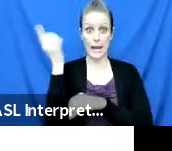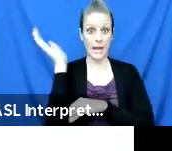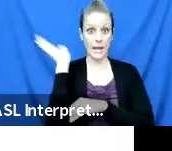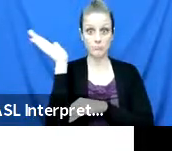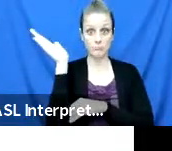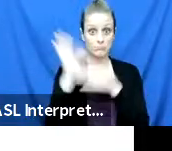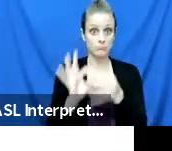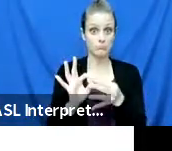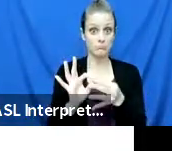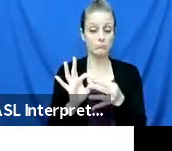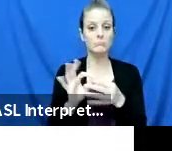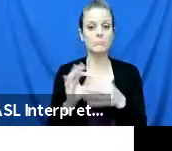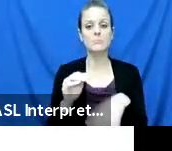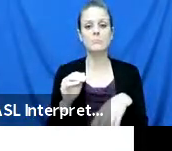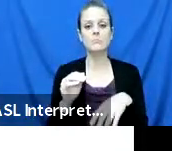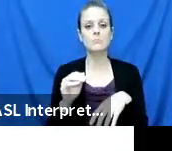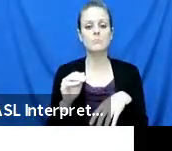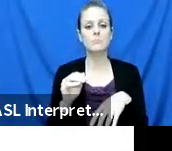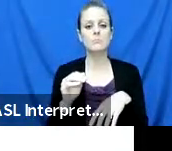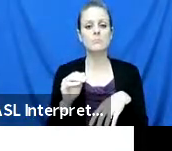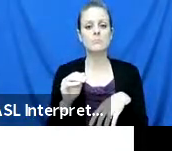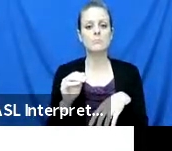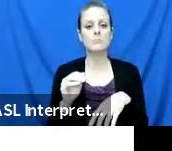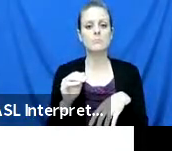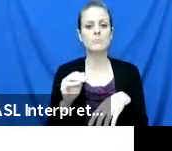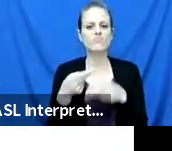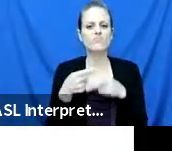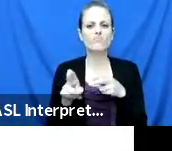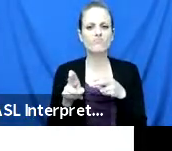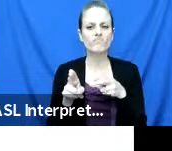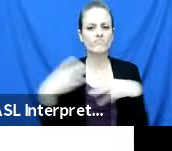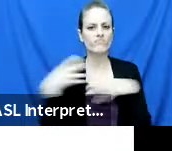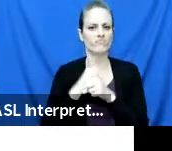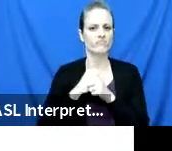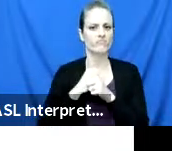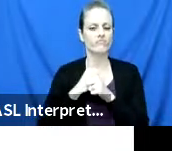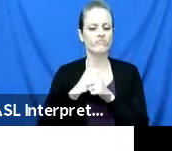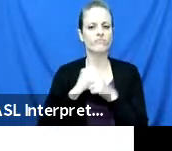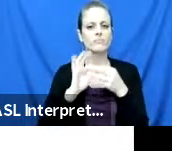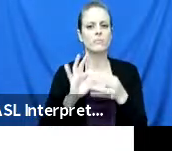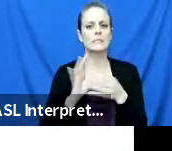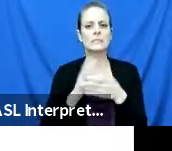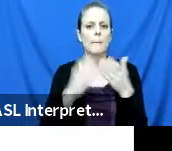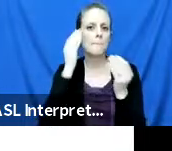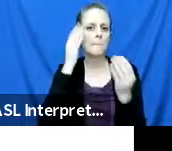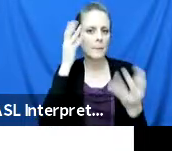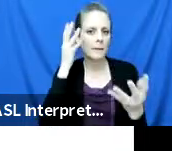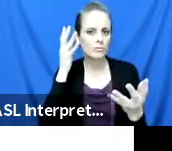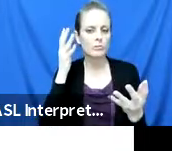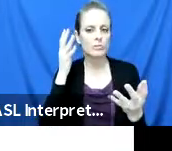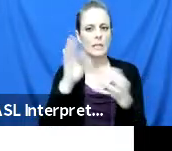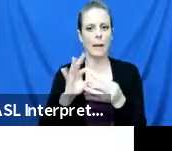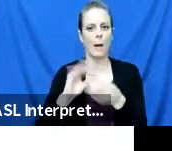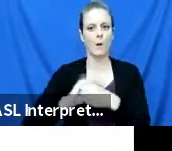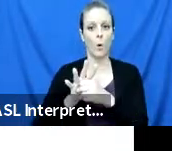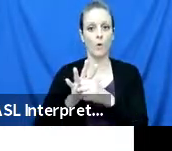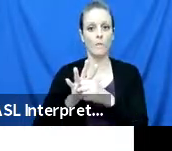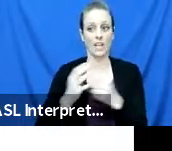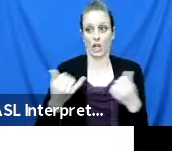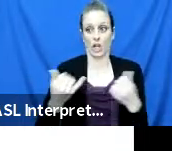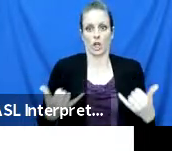to have just a brief snippet of some of the information about COVID